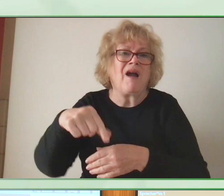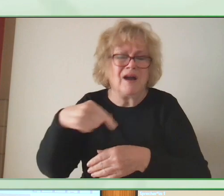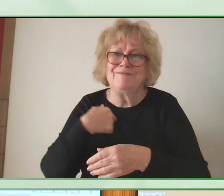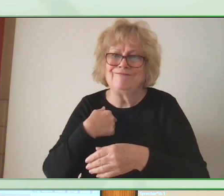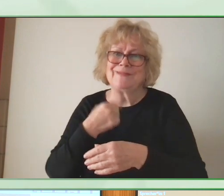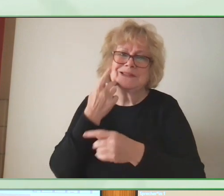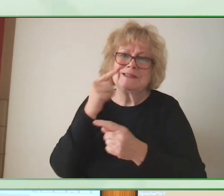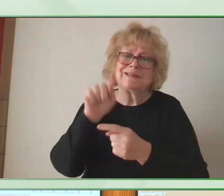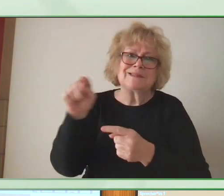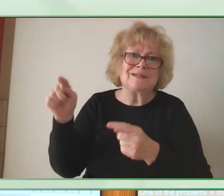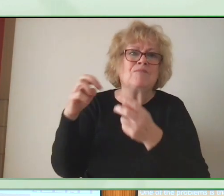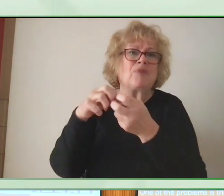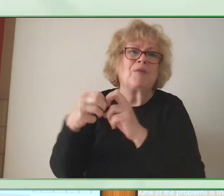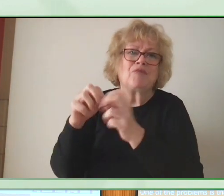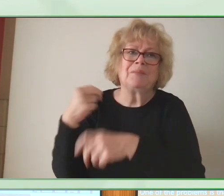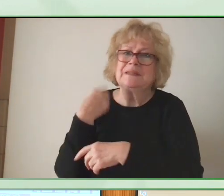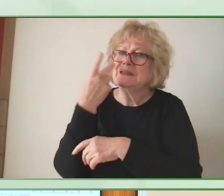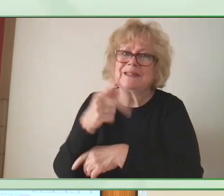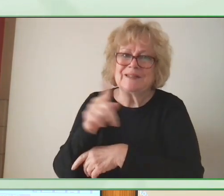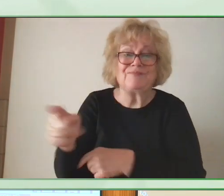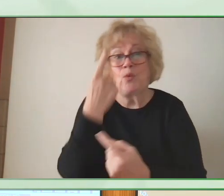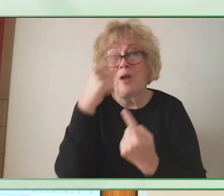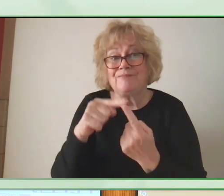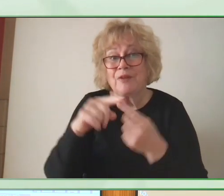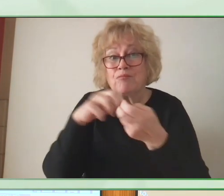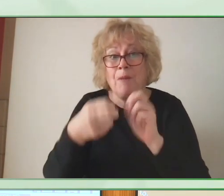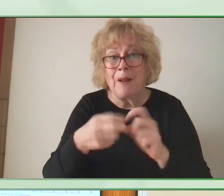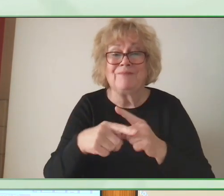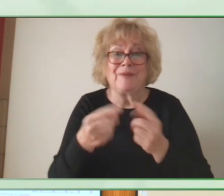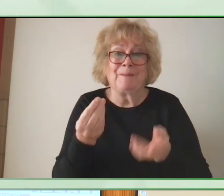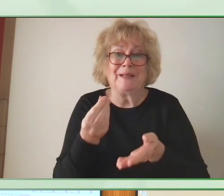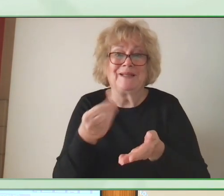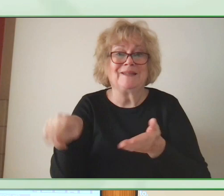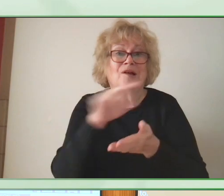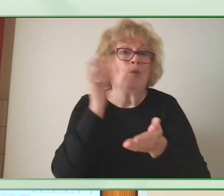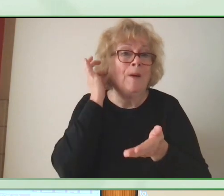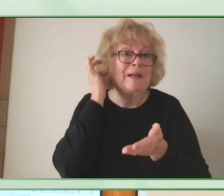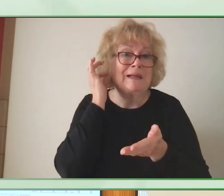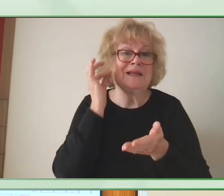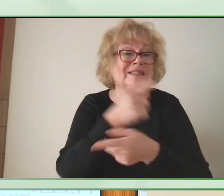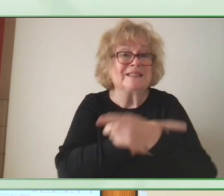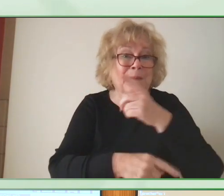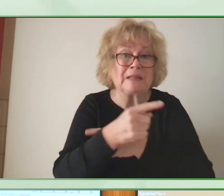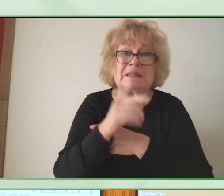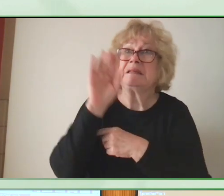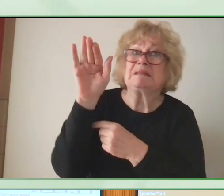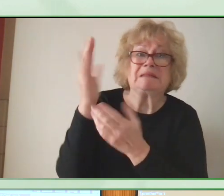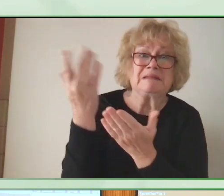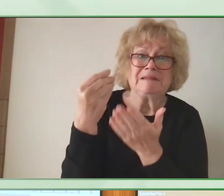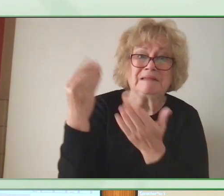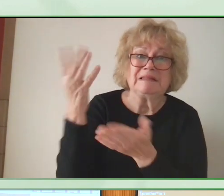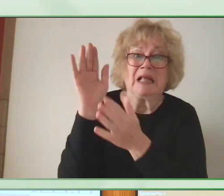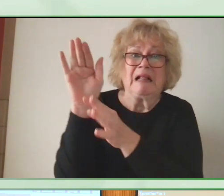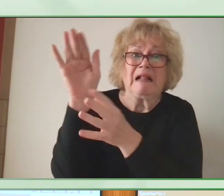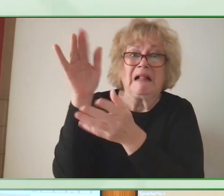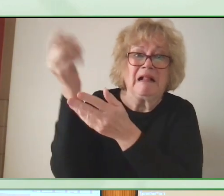somehow due to some issues like the social attitude, social stigma regarding the disabilities, because they